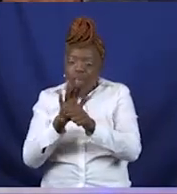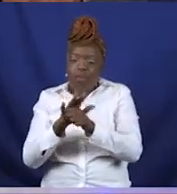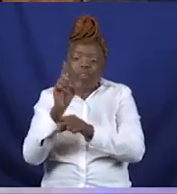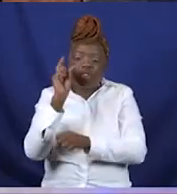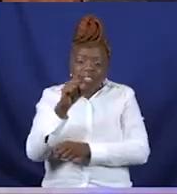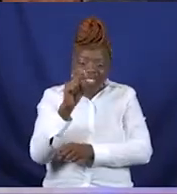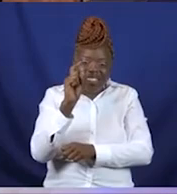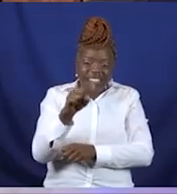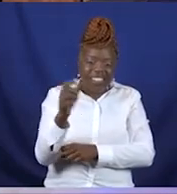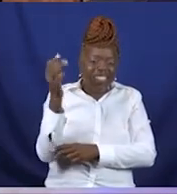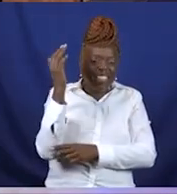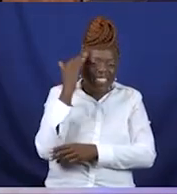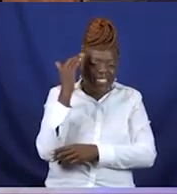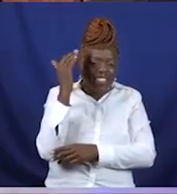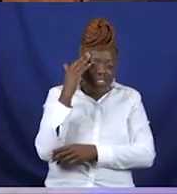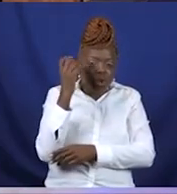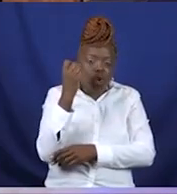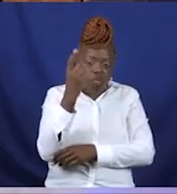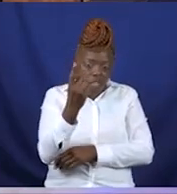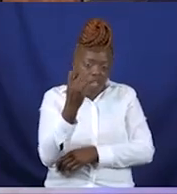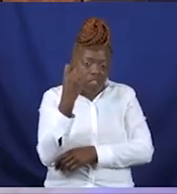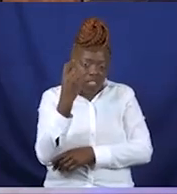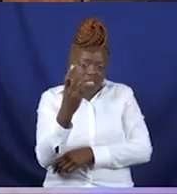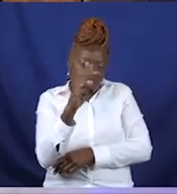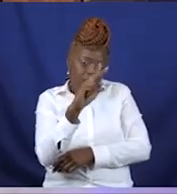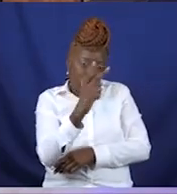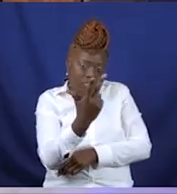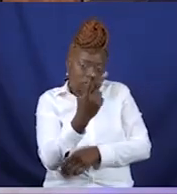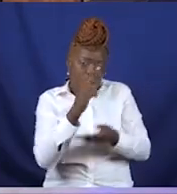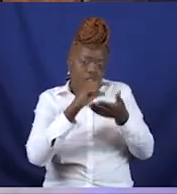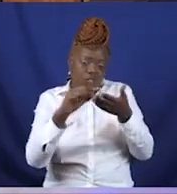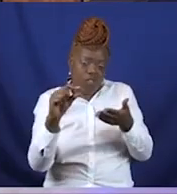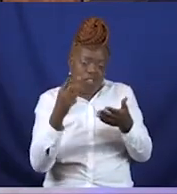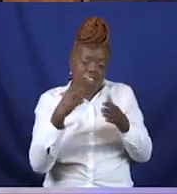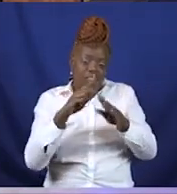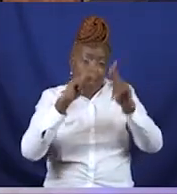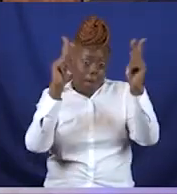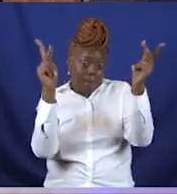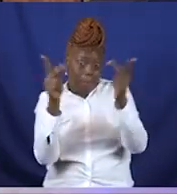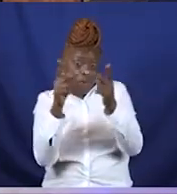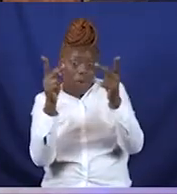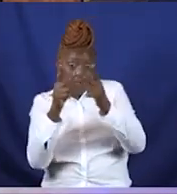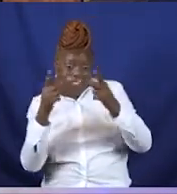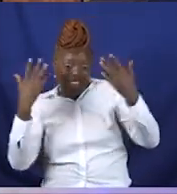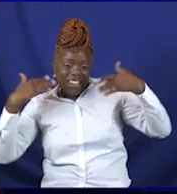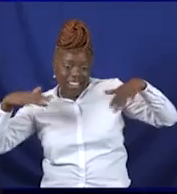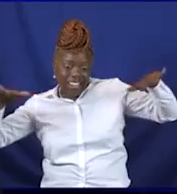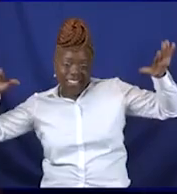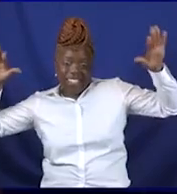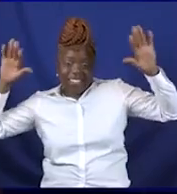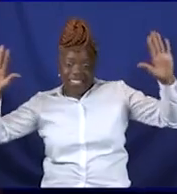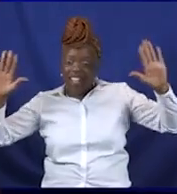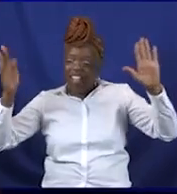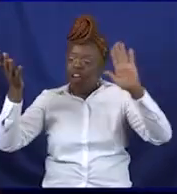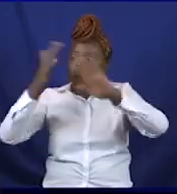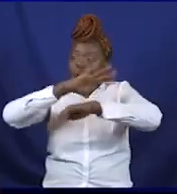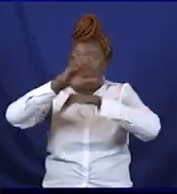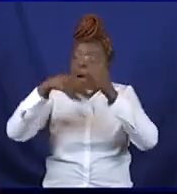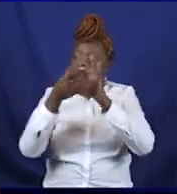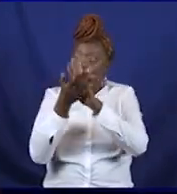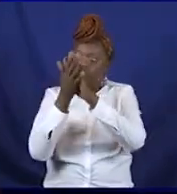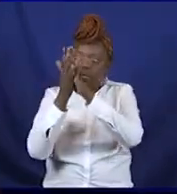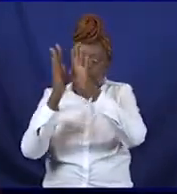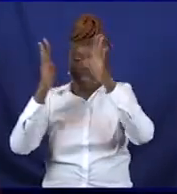need to know the third stanza of Sister Fanny Crosby's song. Perfect submission. All is